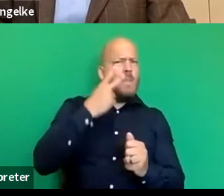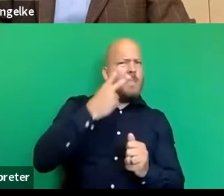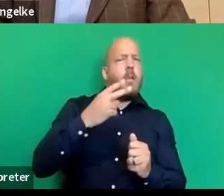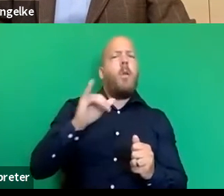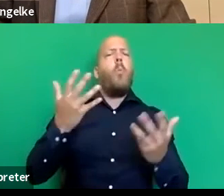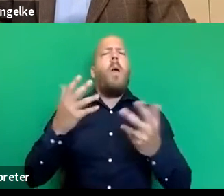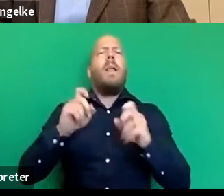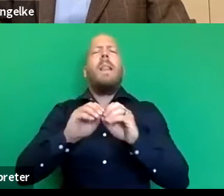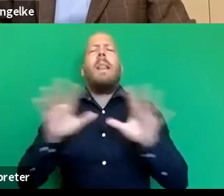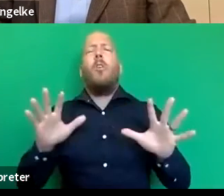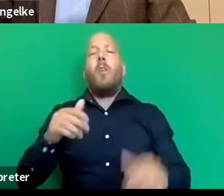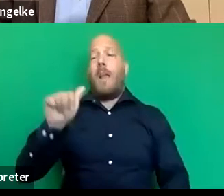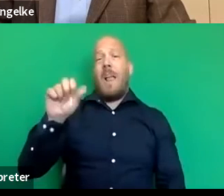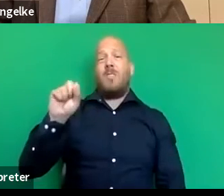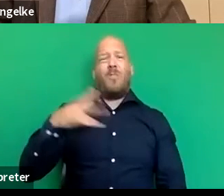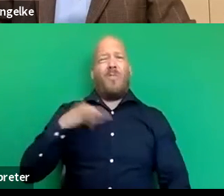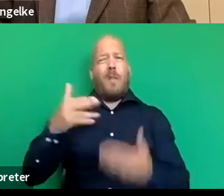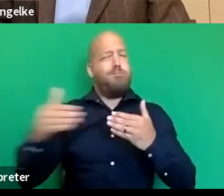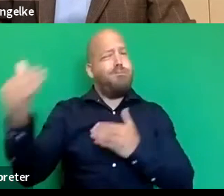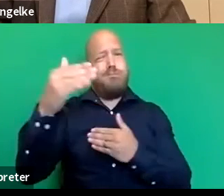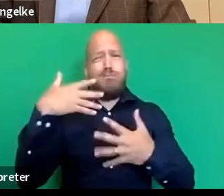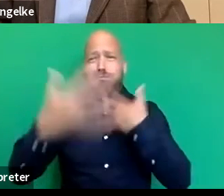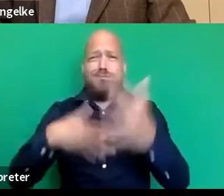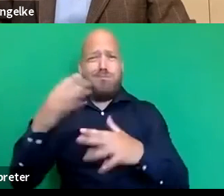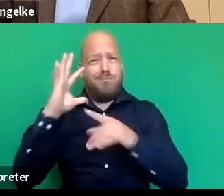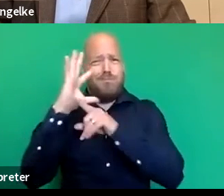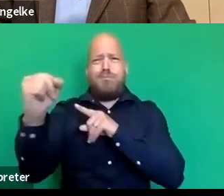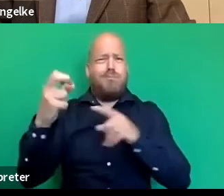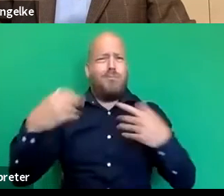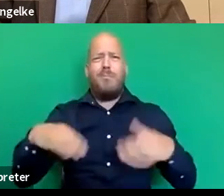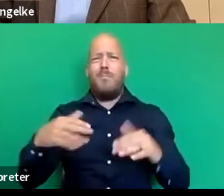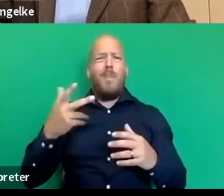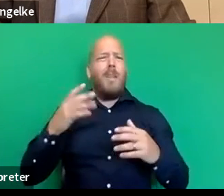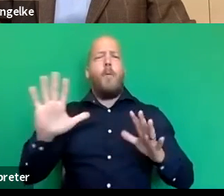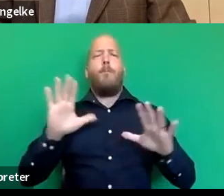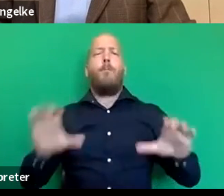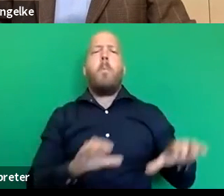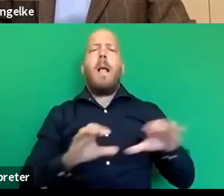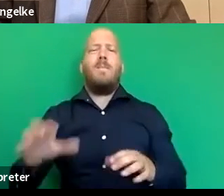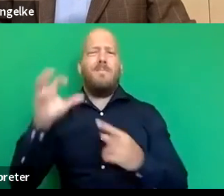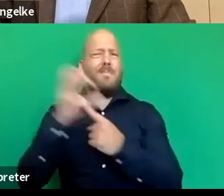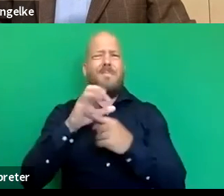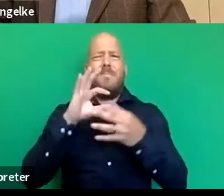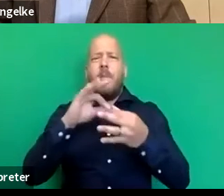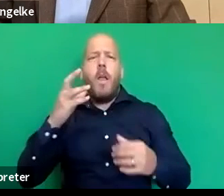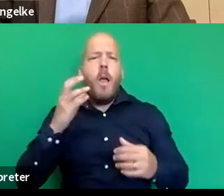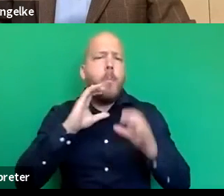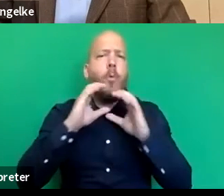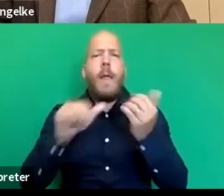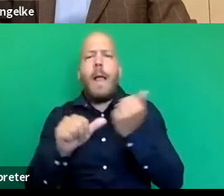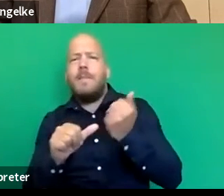outperform communications assistants in terms of latency. So certainly, if ASR can